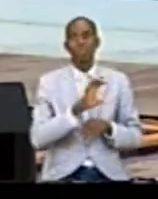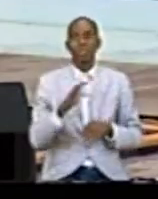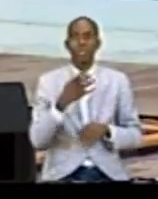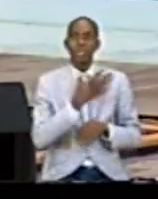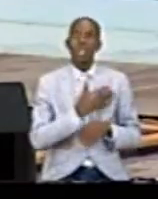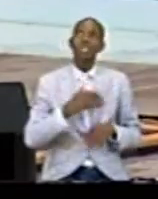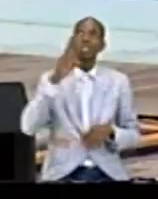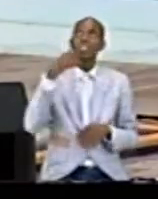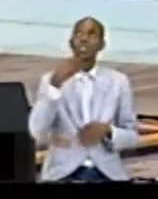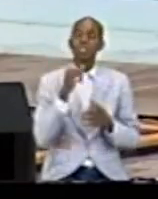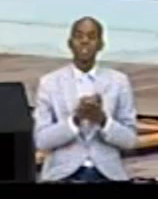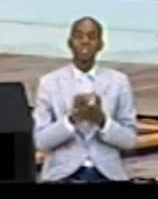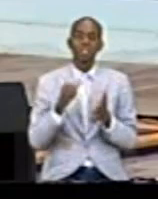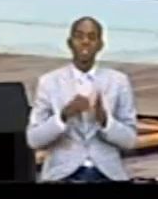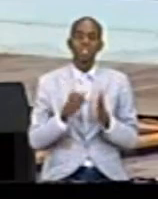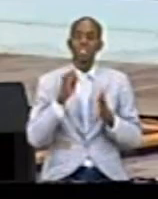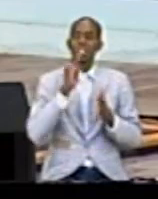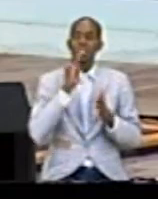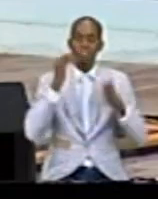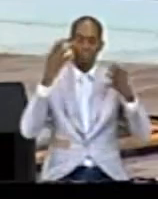is finished."